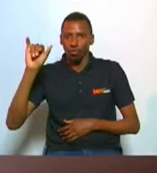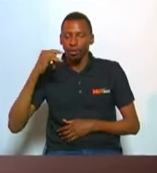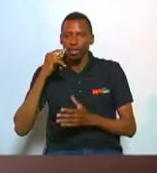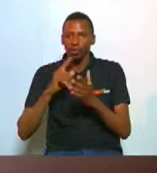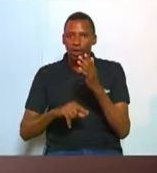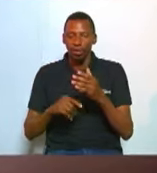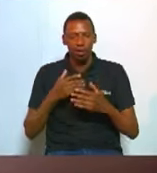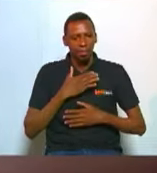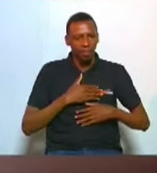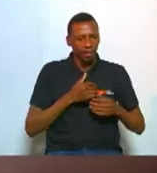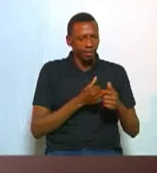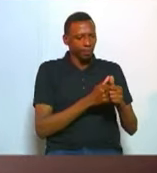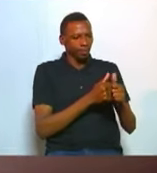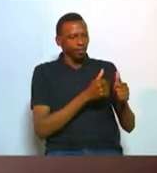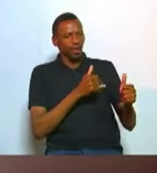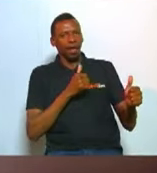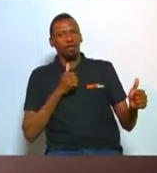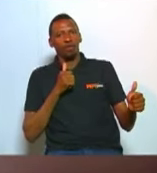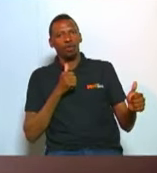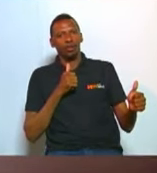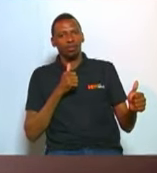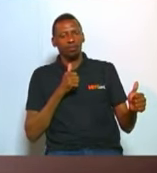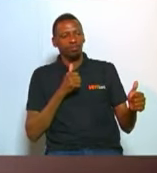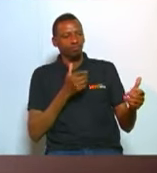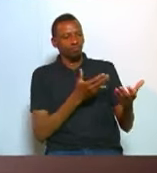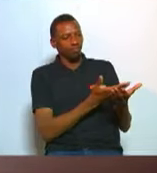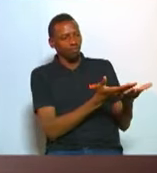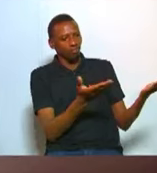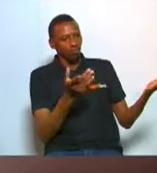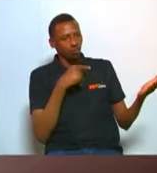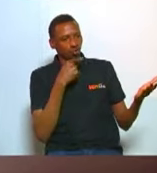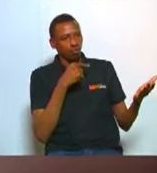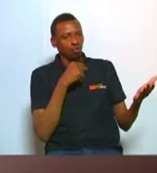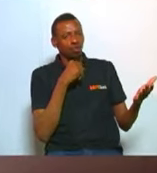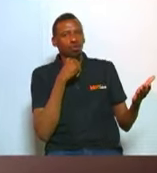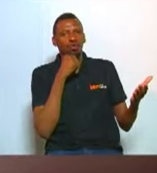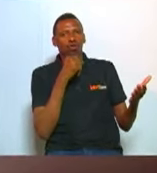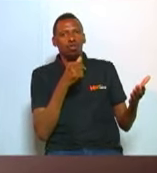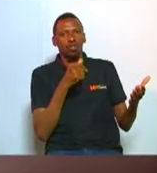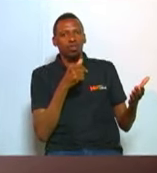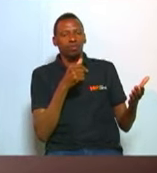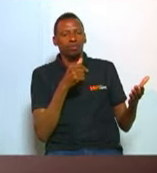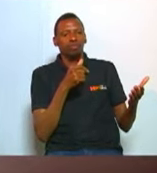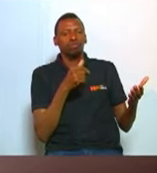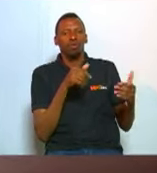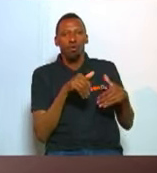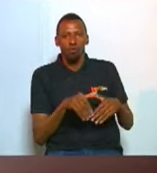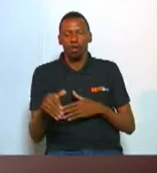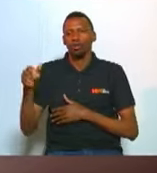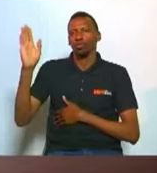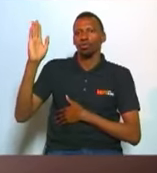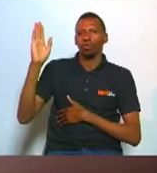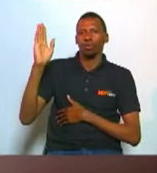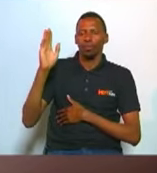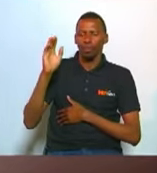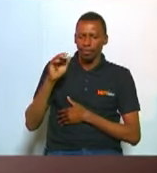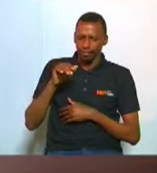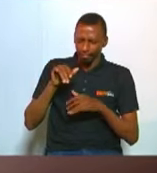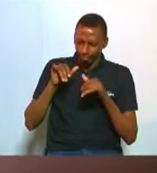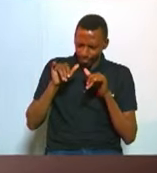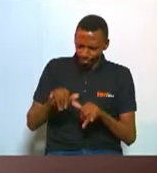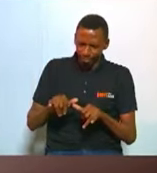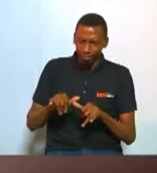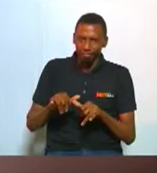those godless legends which are not worth telling. Keep yourself in